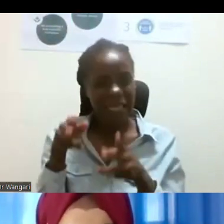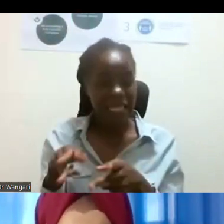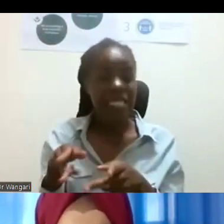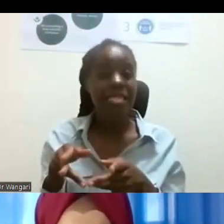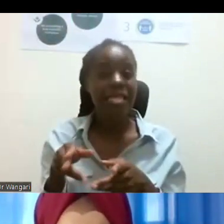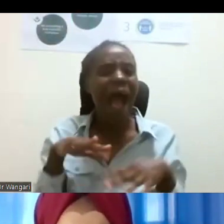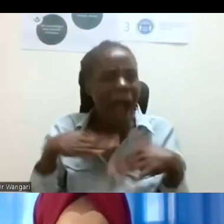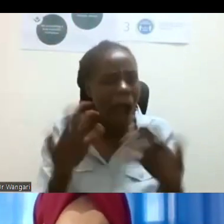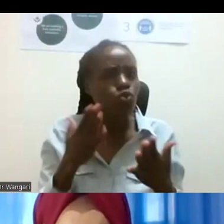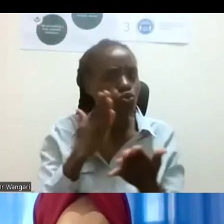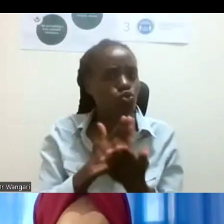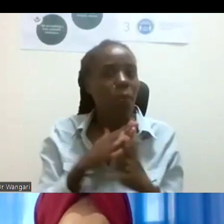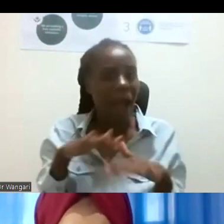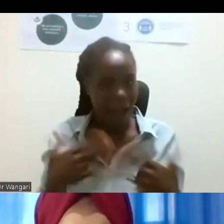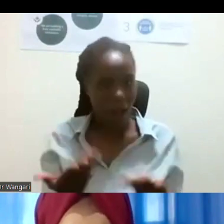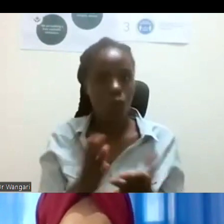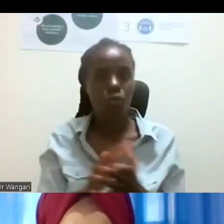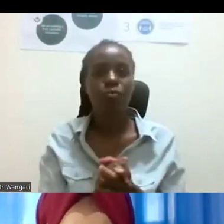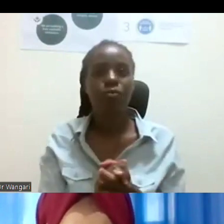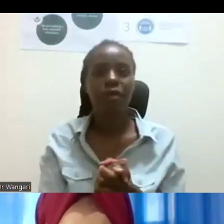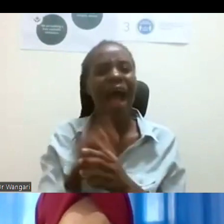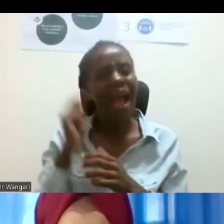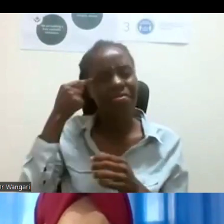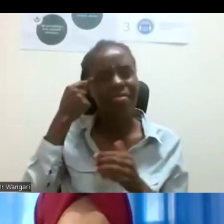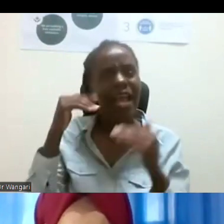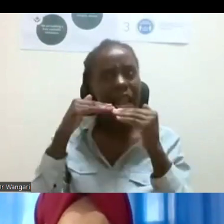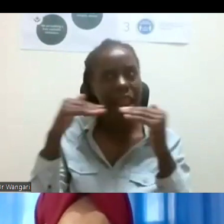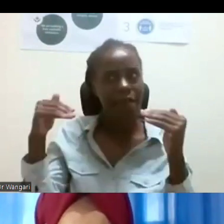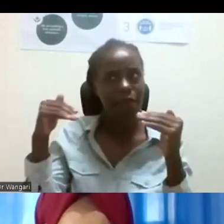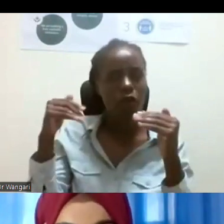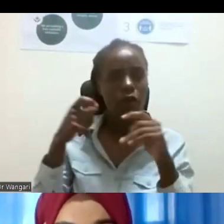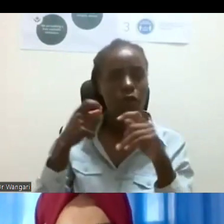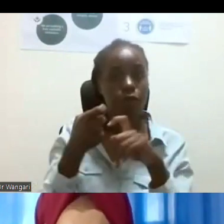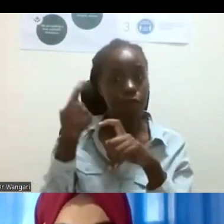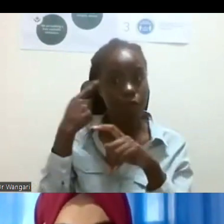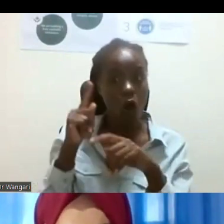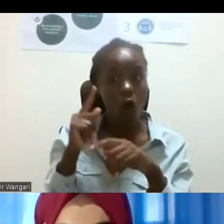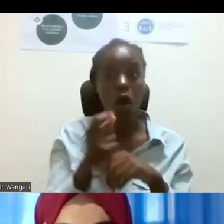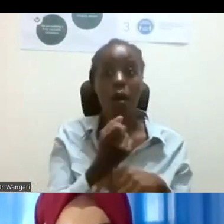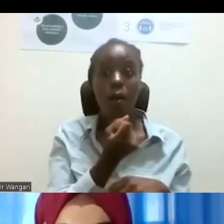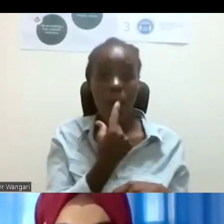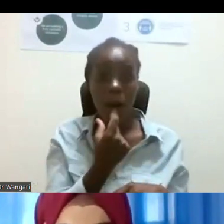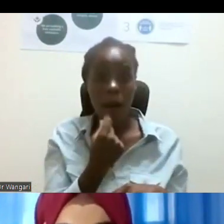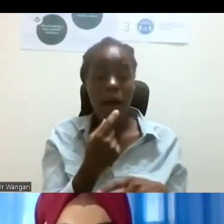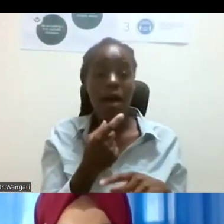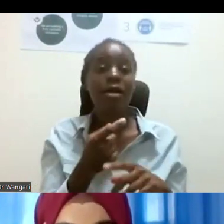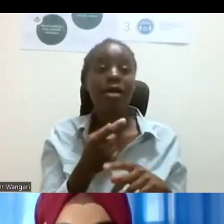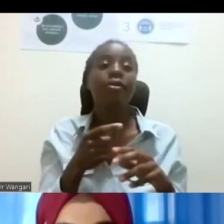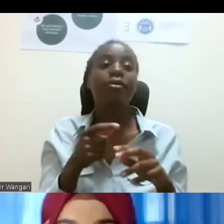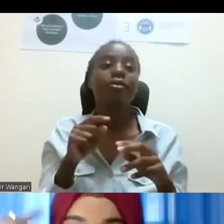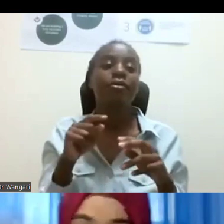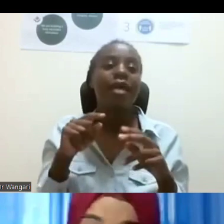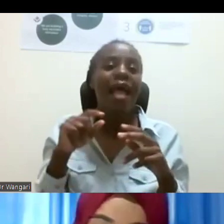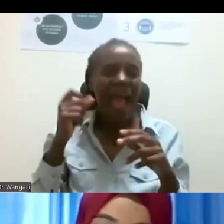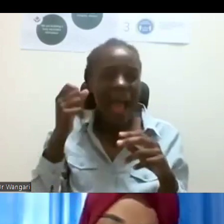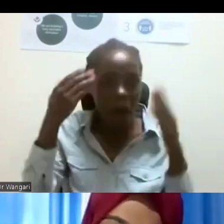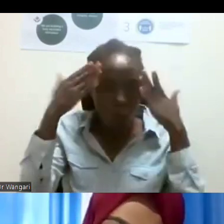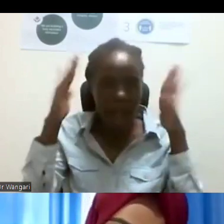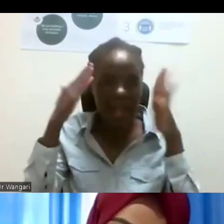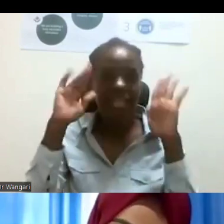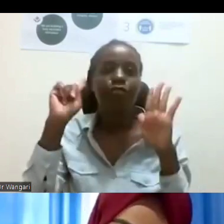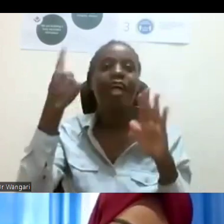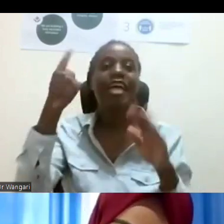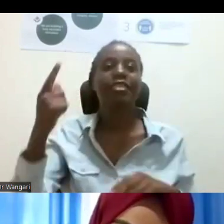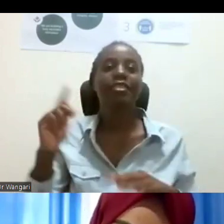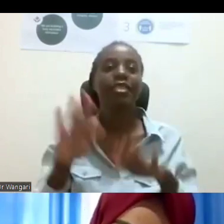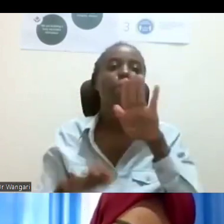I believe at our level, education is paramount. We need to start with educating medical students and